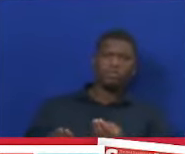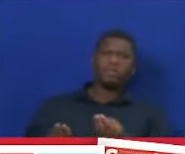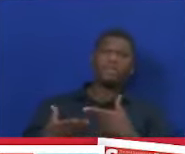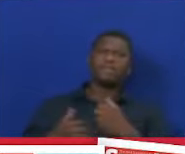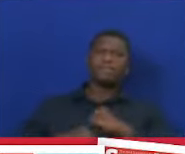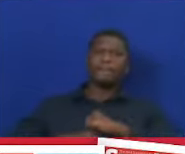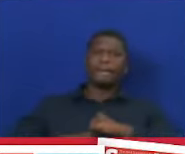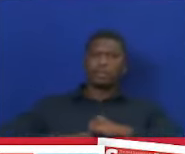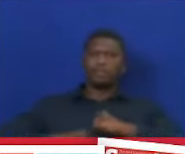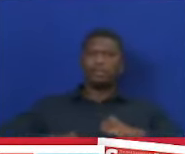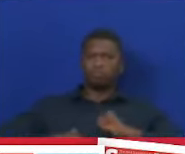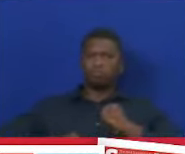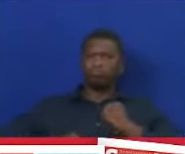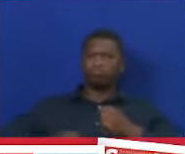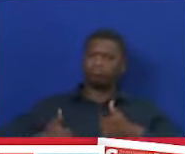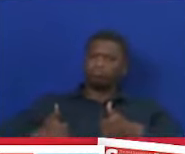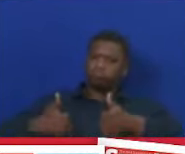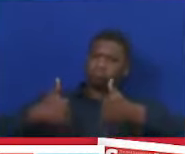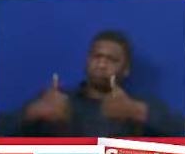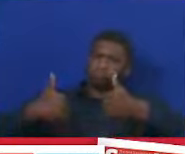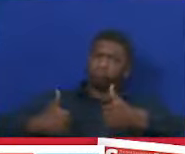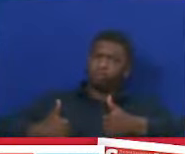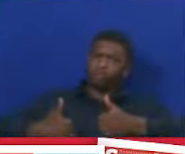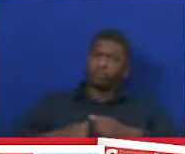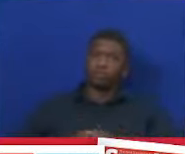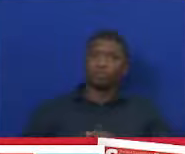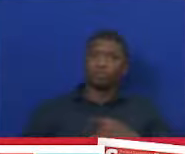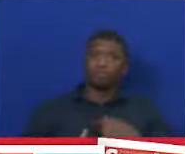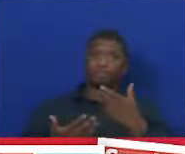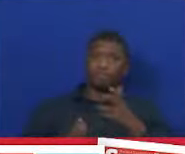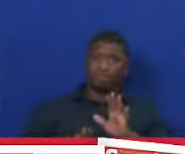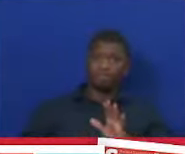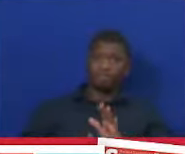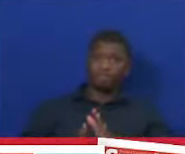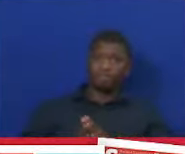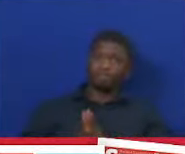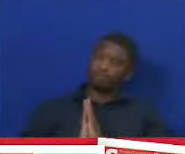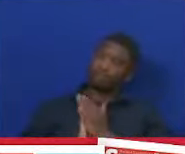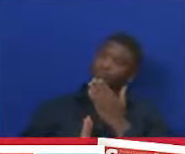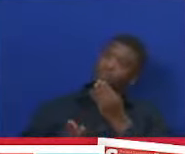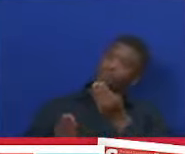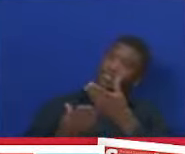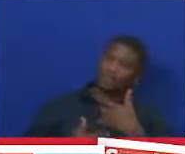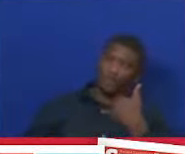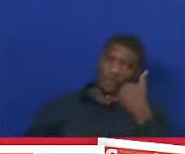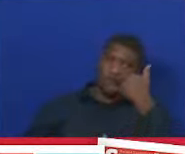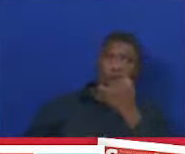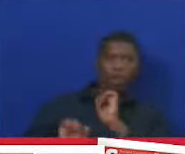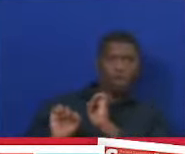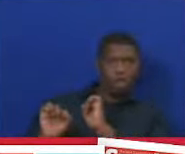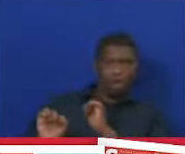And I requested the cell phone of Mr. Madlanga.